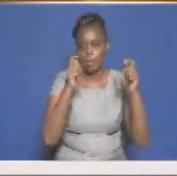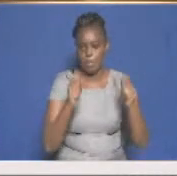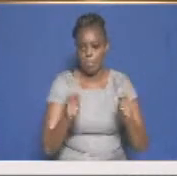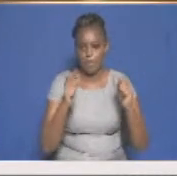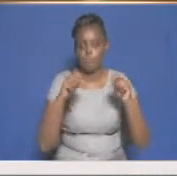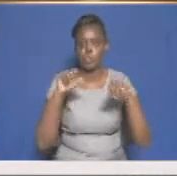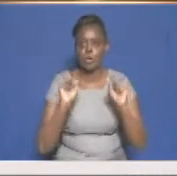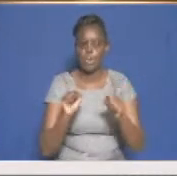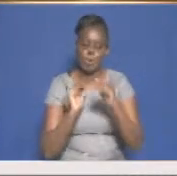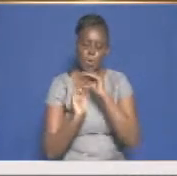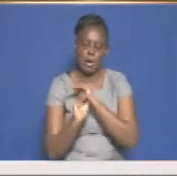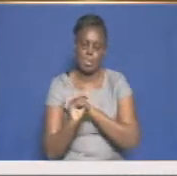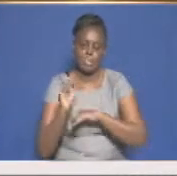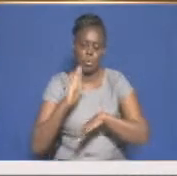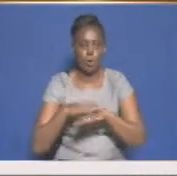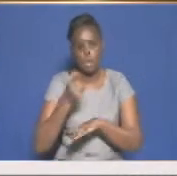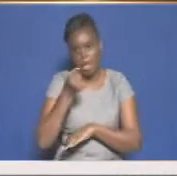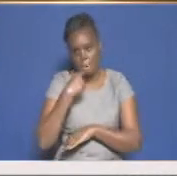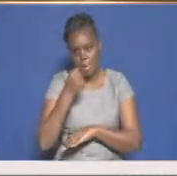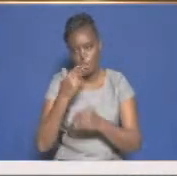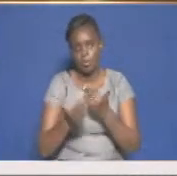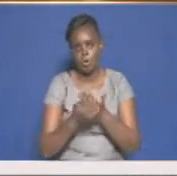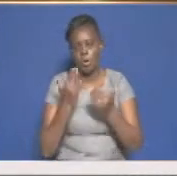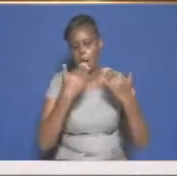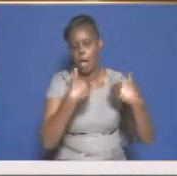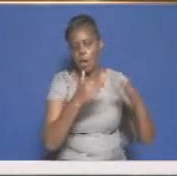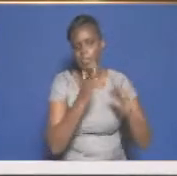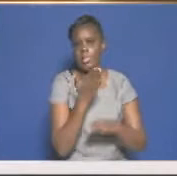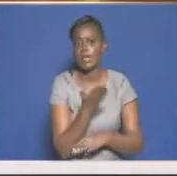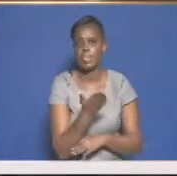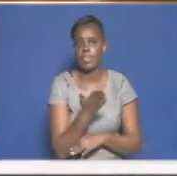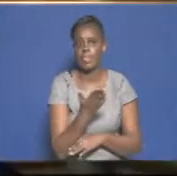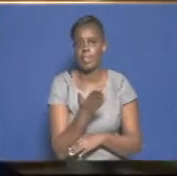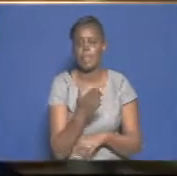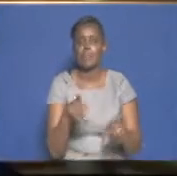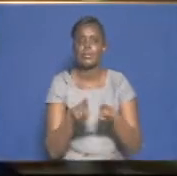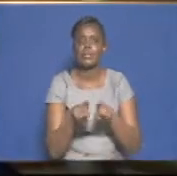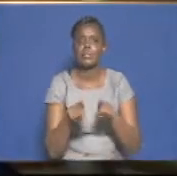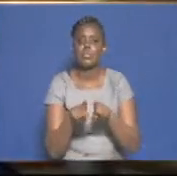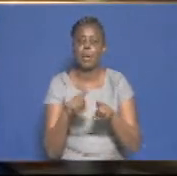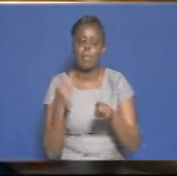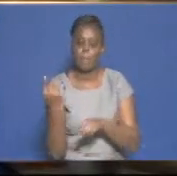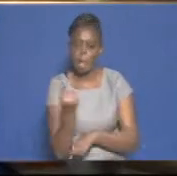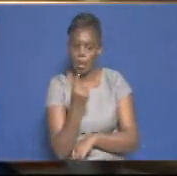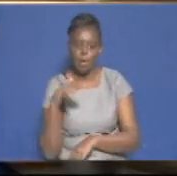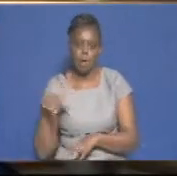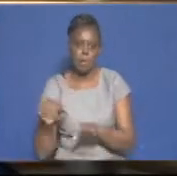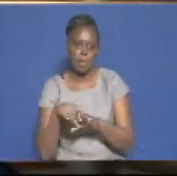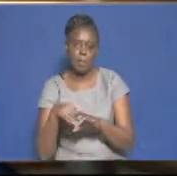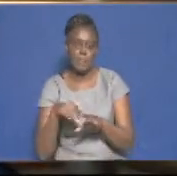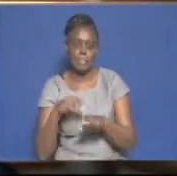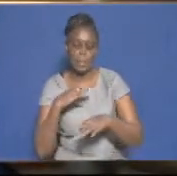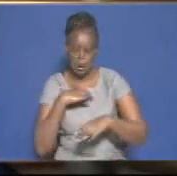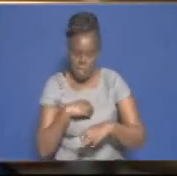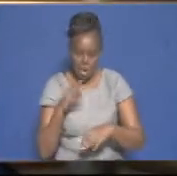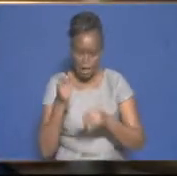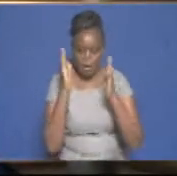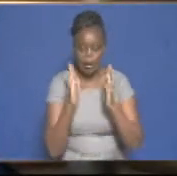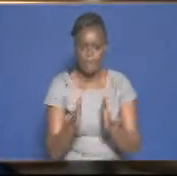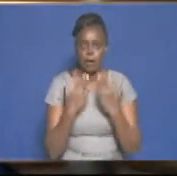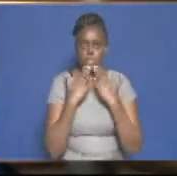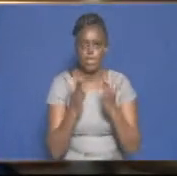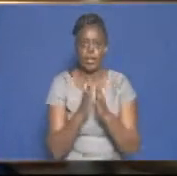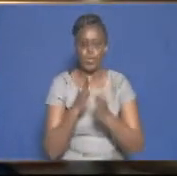are able to access good medical care outside there, not just even members alone, but even retired Kenyans. Thank you, Honorable